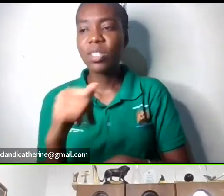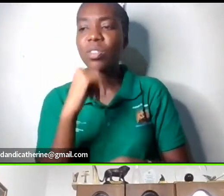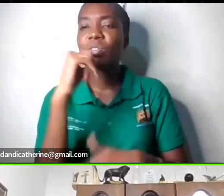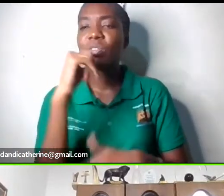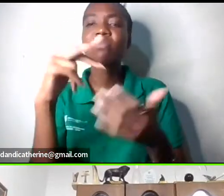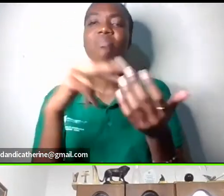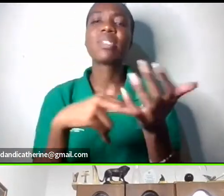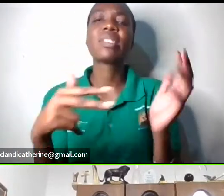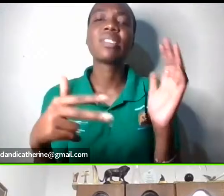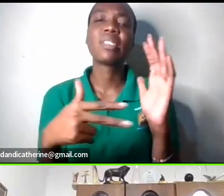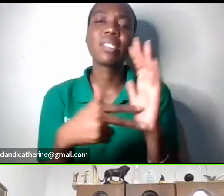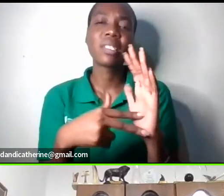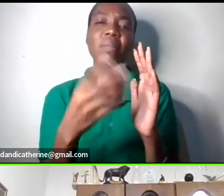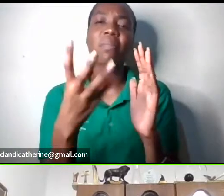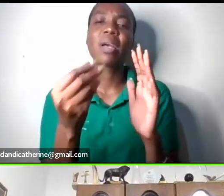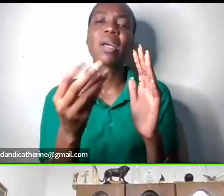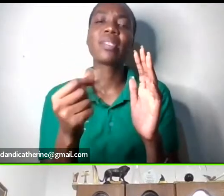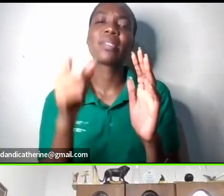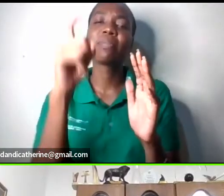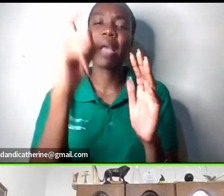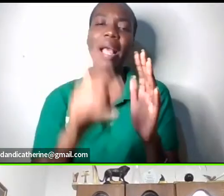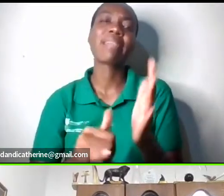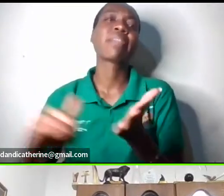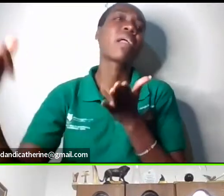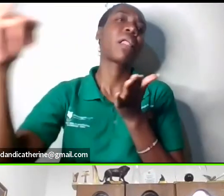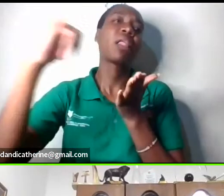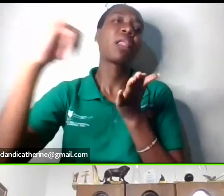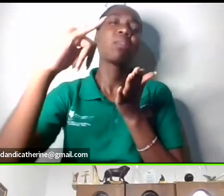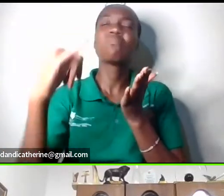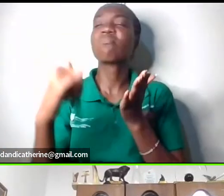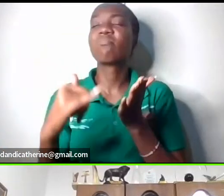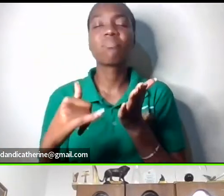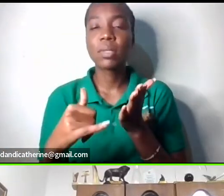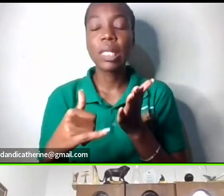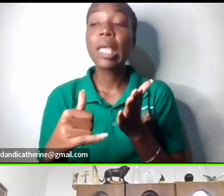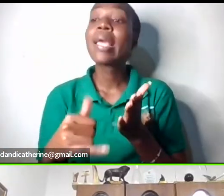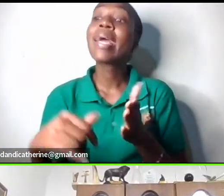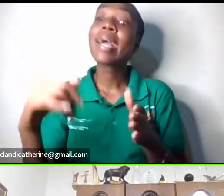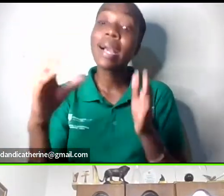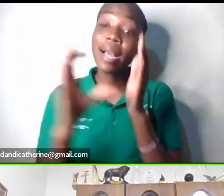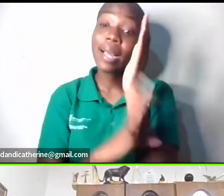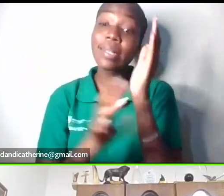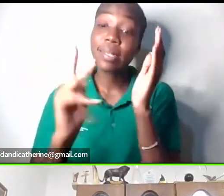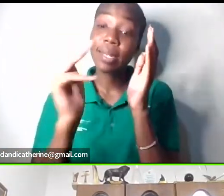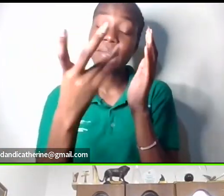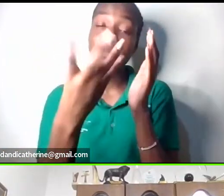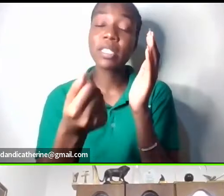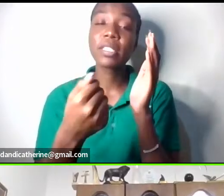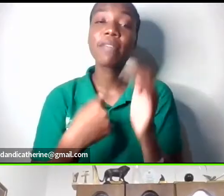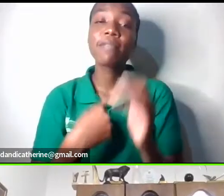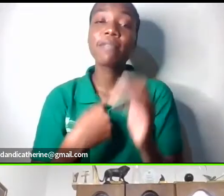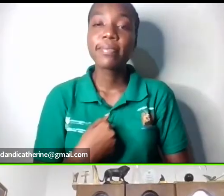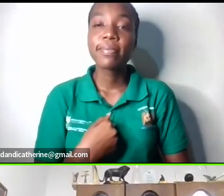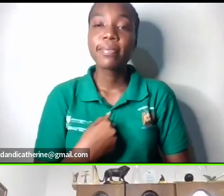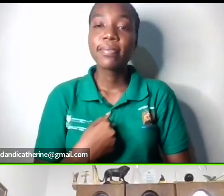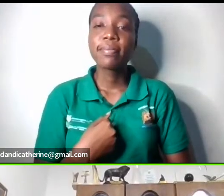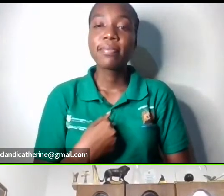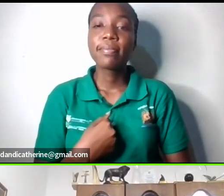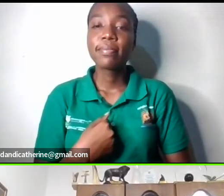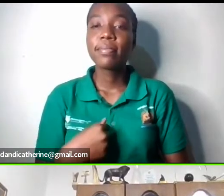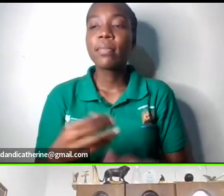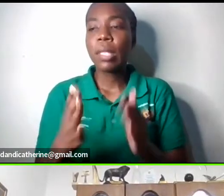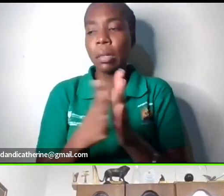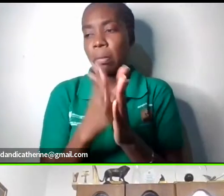always come from outside this country. There is money in this country. And it could be in insurance, it